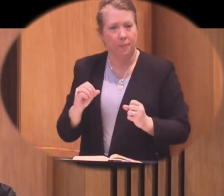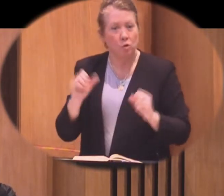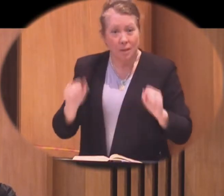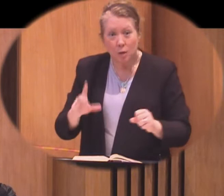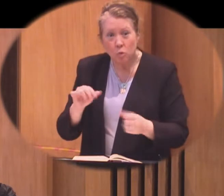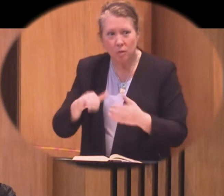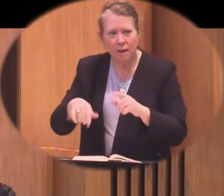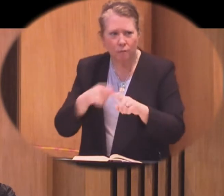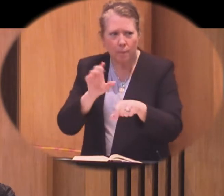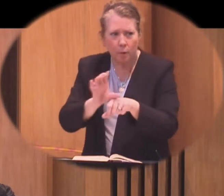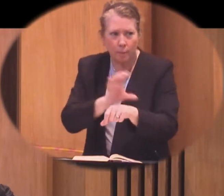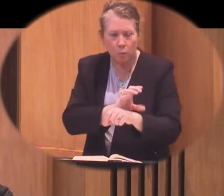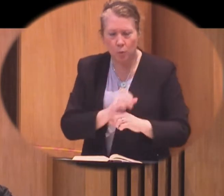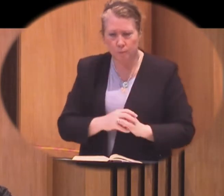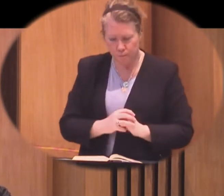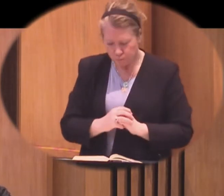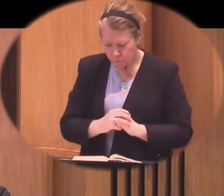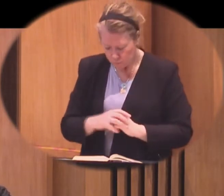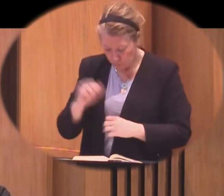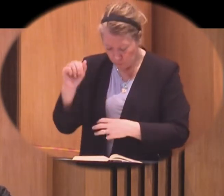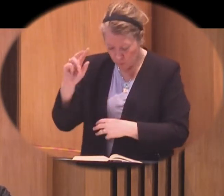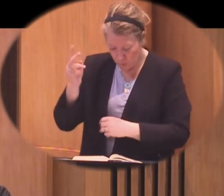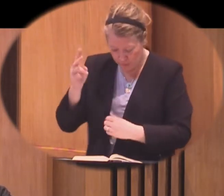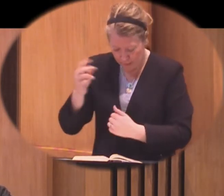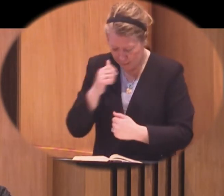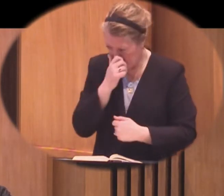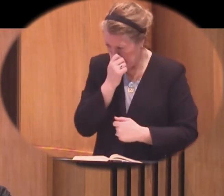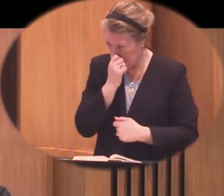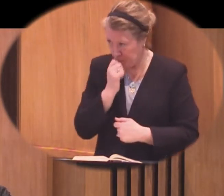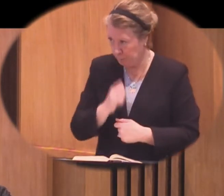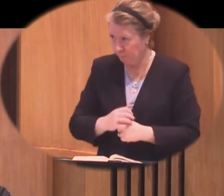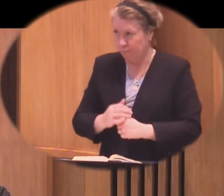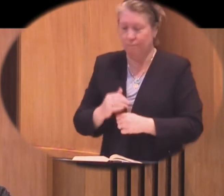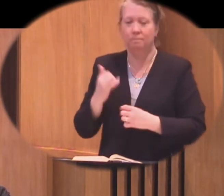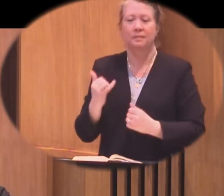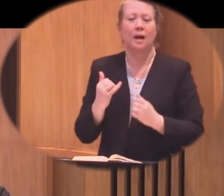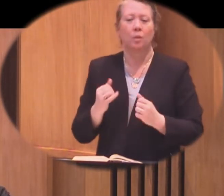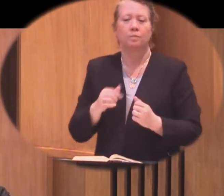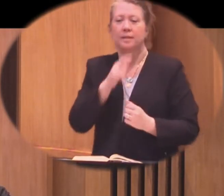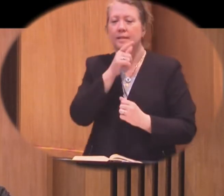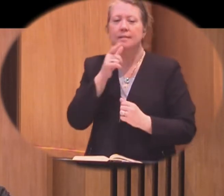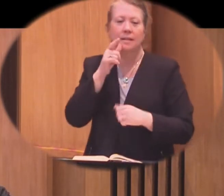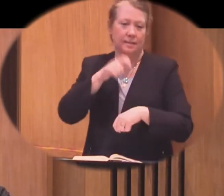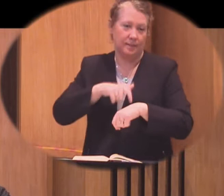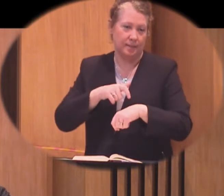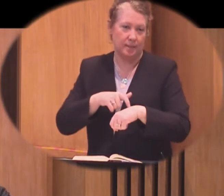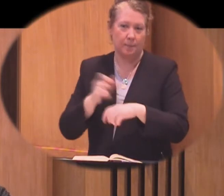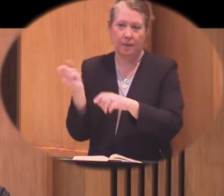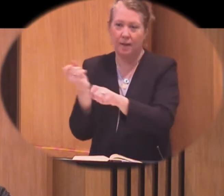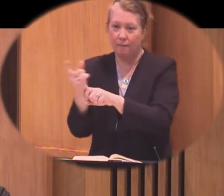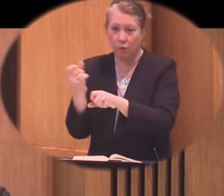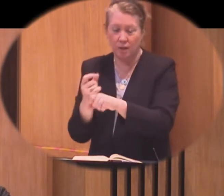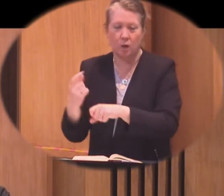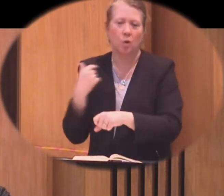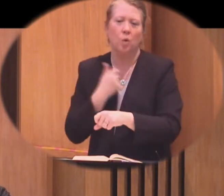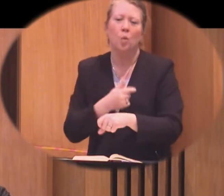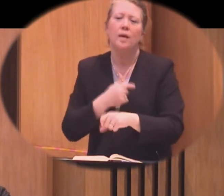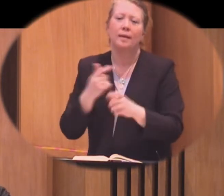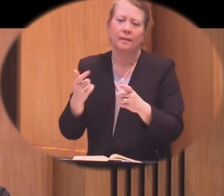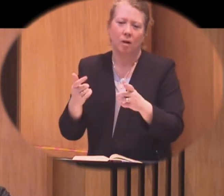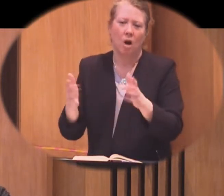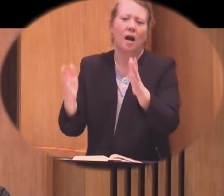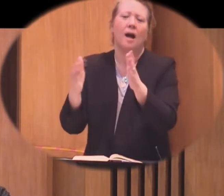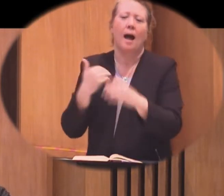is that we are in the Lenten season every year as Catholics called to support our diocesan